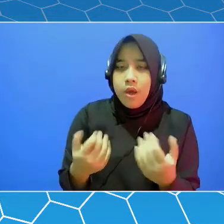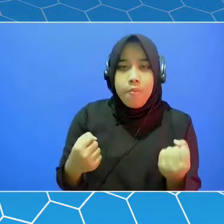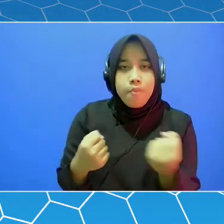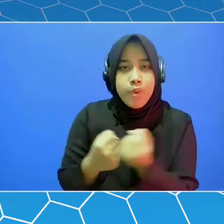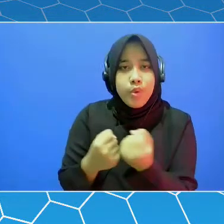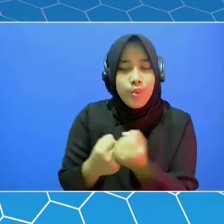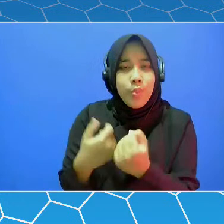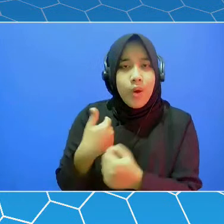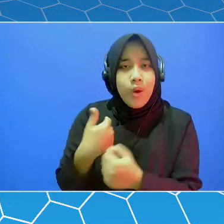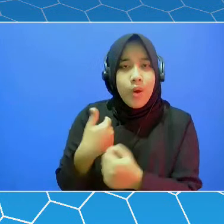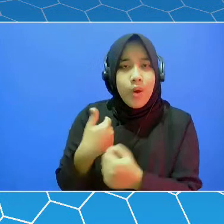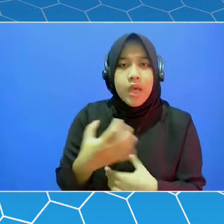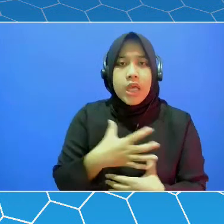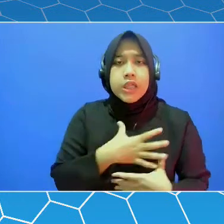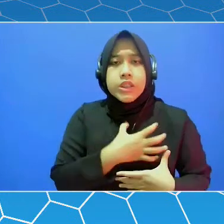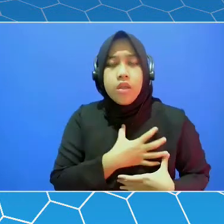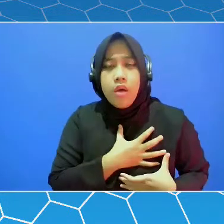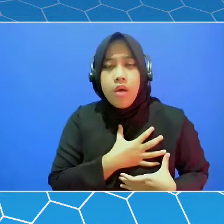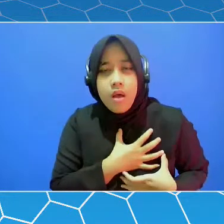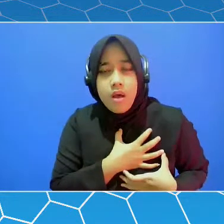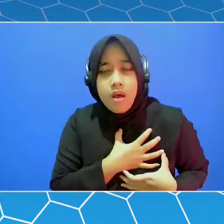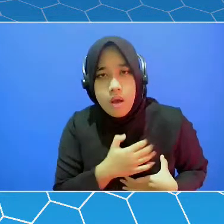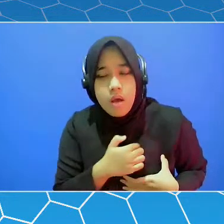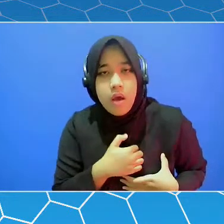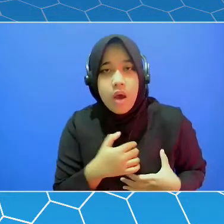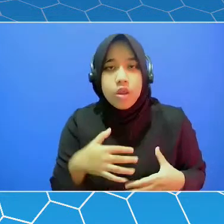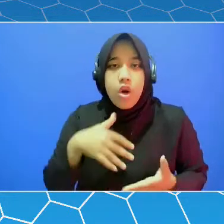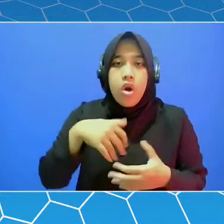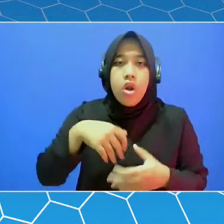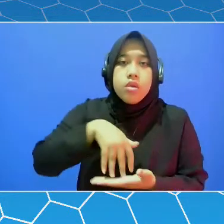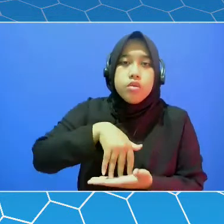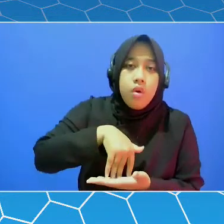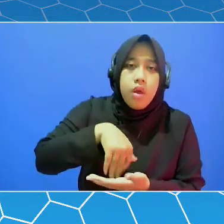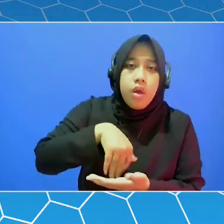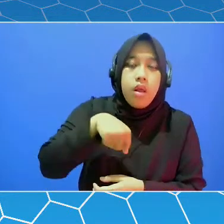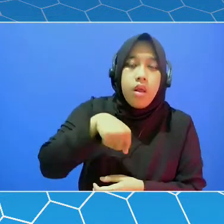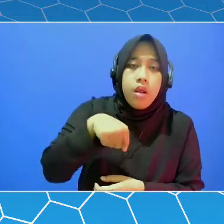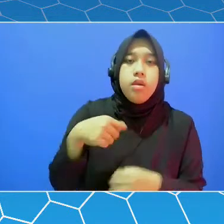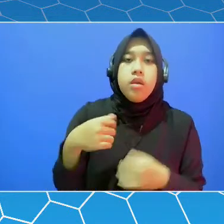other risk factors as well. Slide.